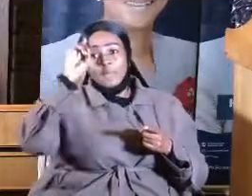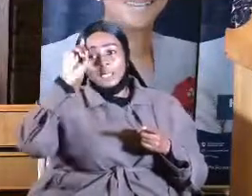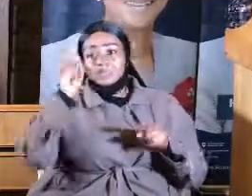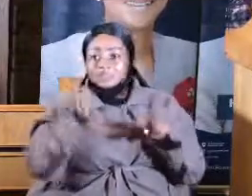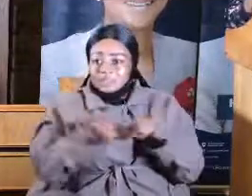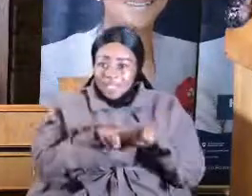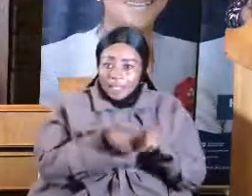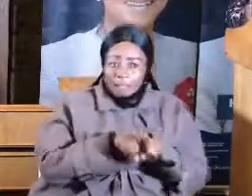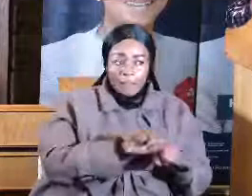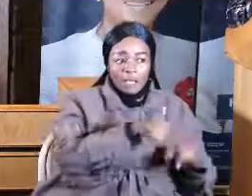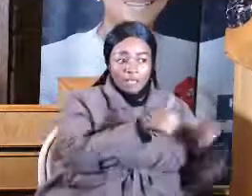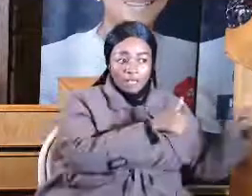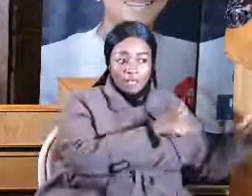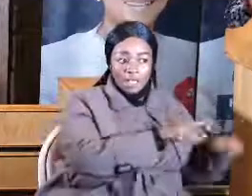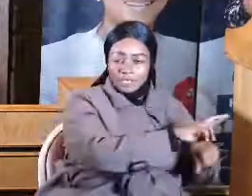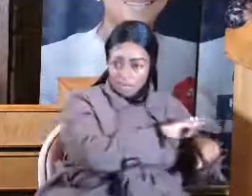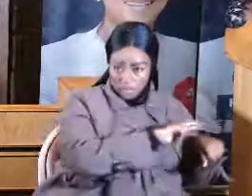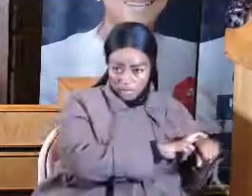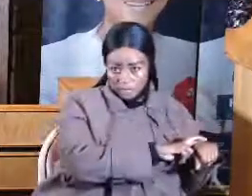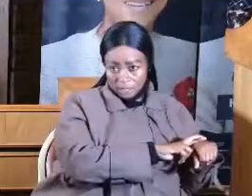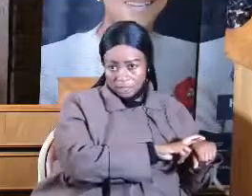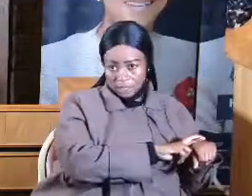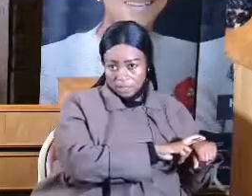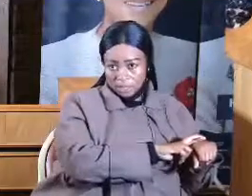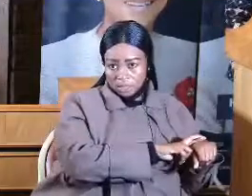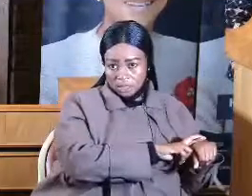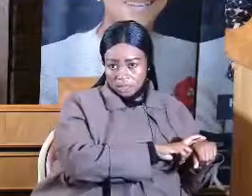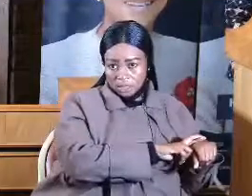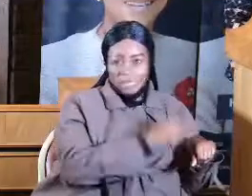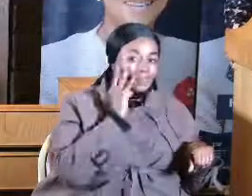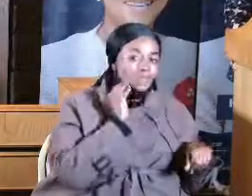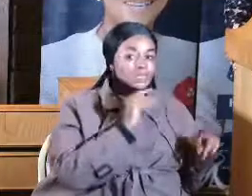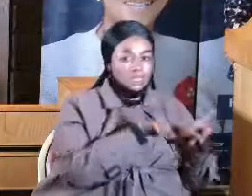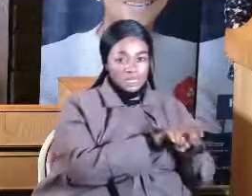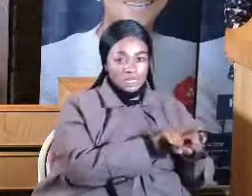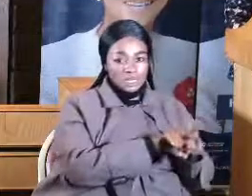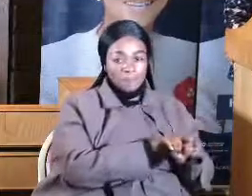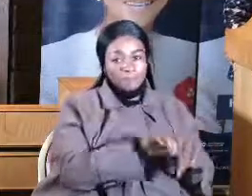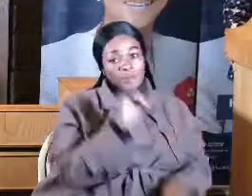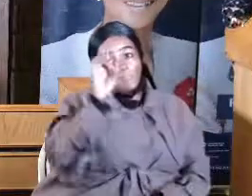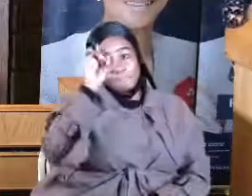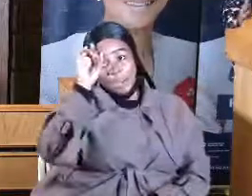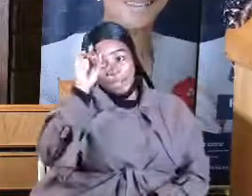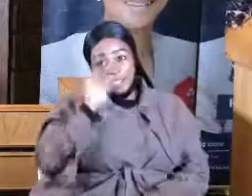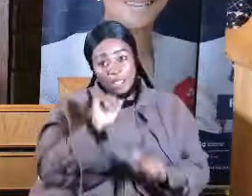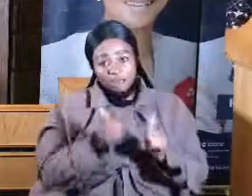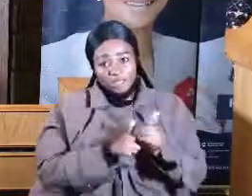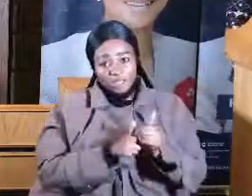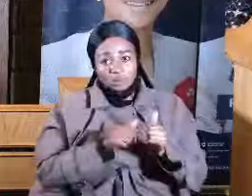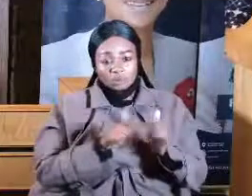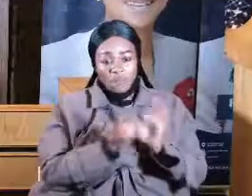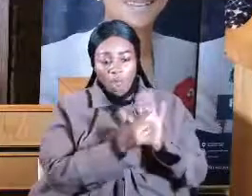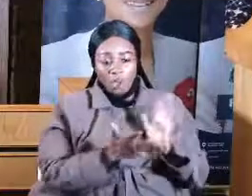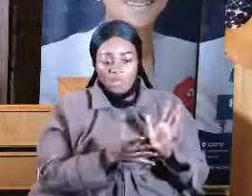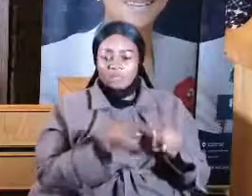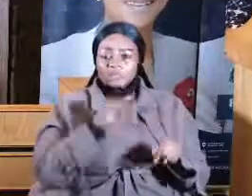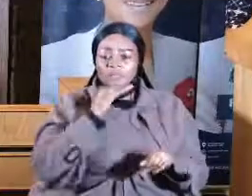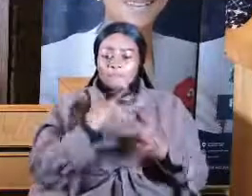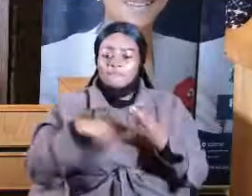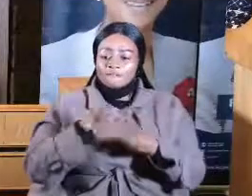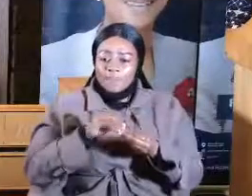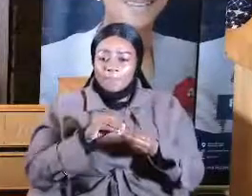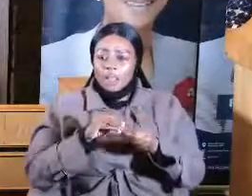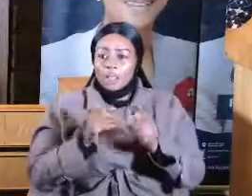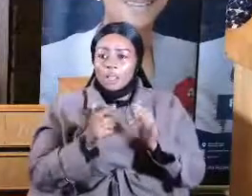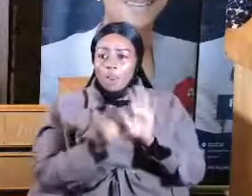the demographic spread of Indians and coloreds. The black advocates are mainly expected to do things like family law and